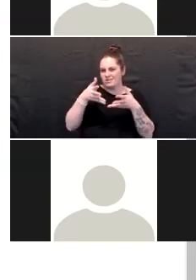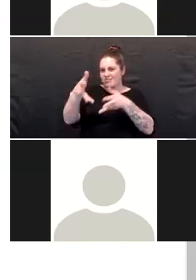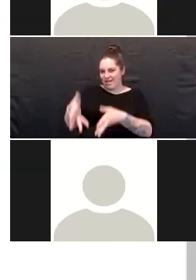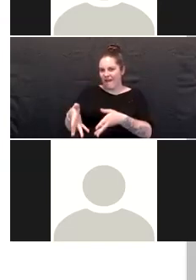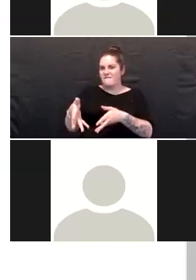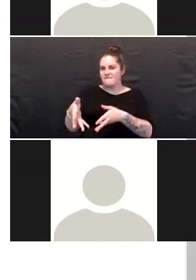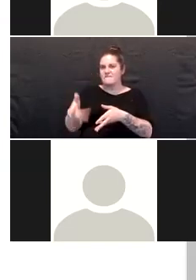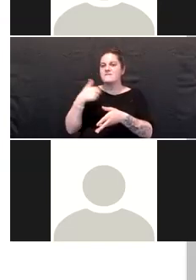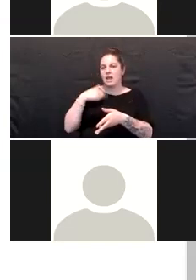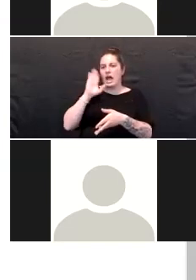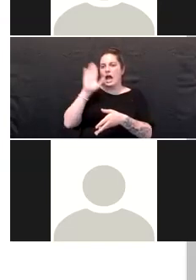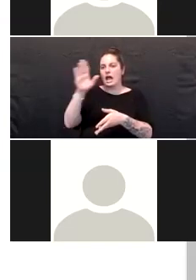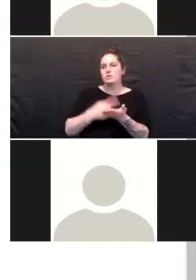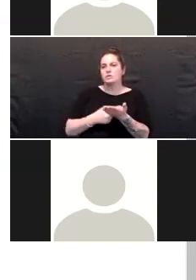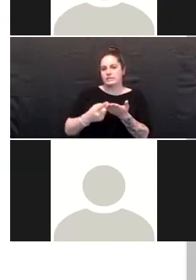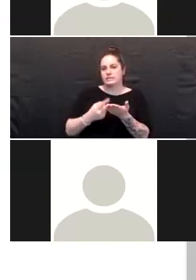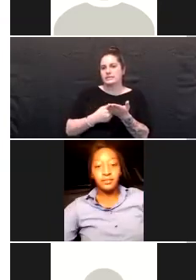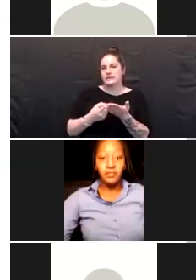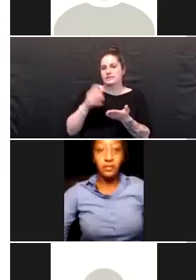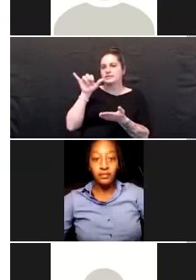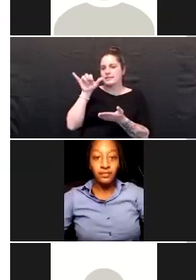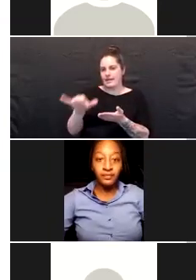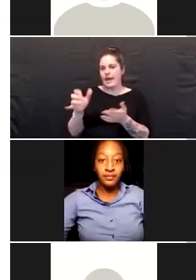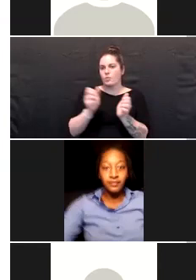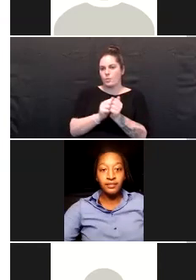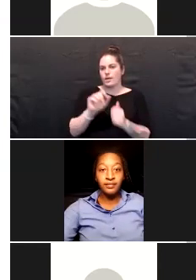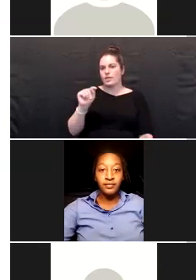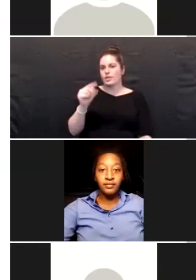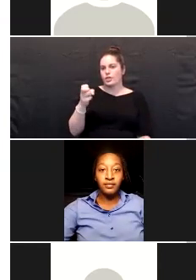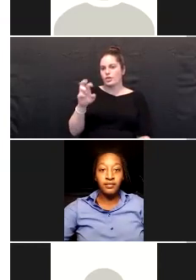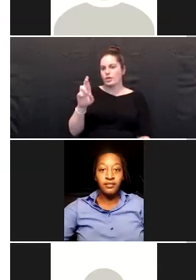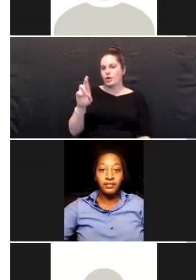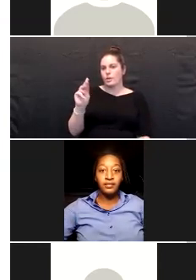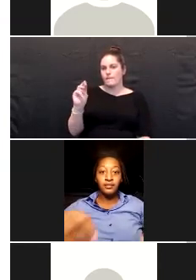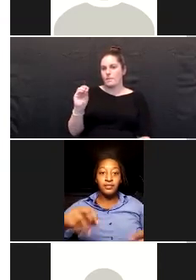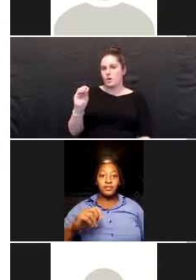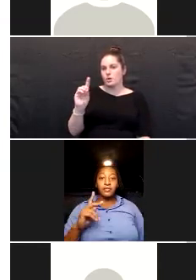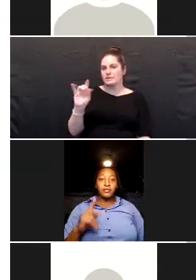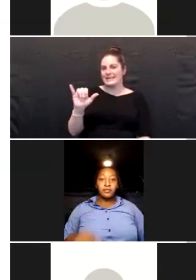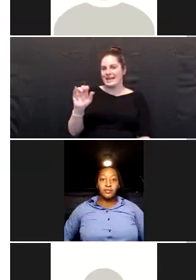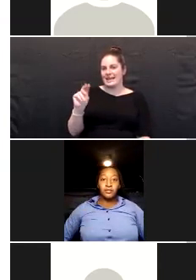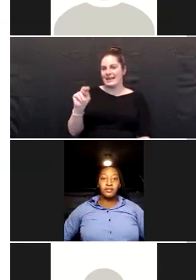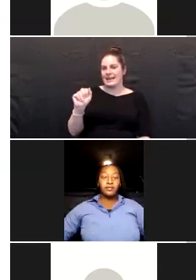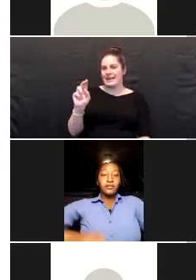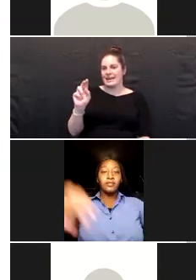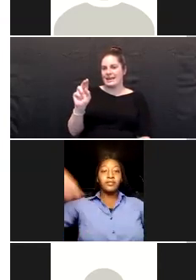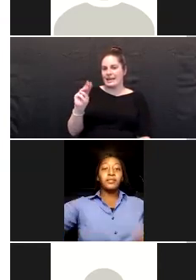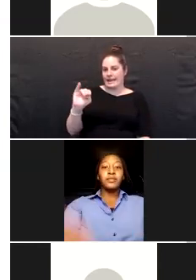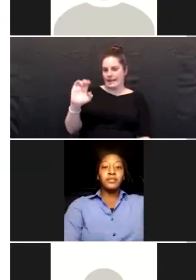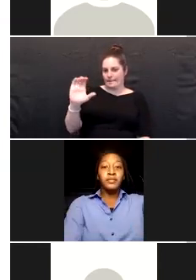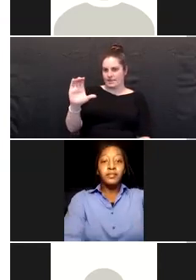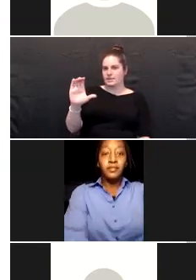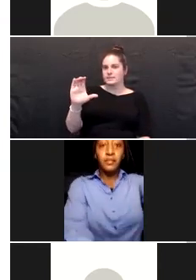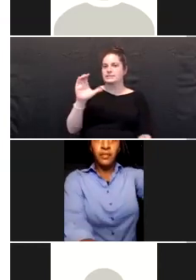that along with the thermodynamics overview. Um, and then, as I mentioned, next week we'll